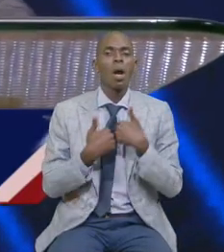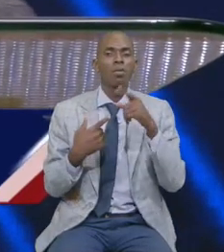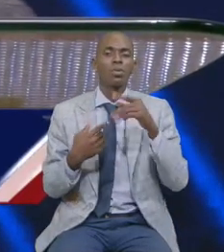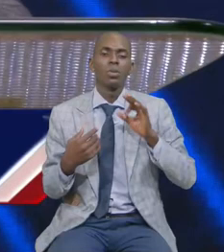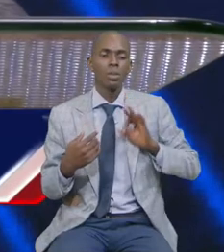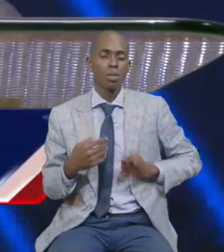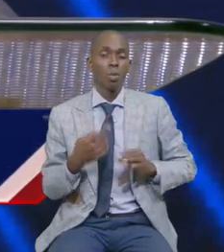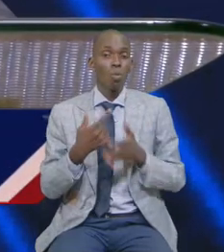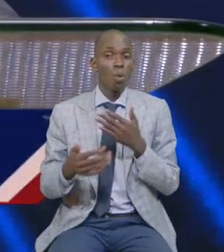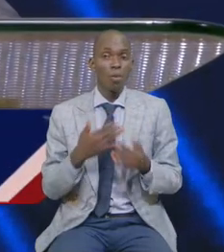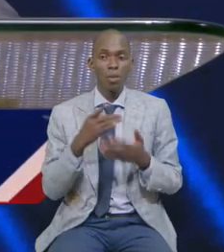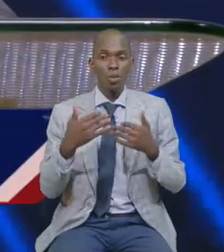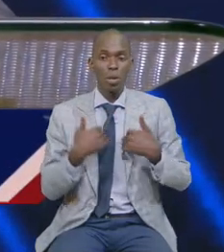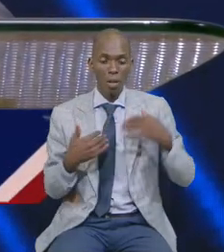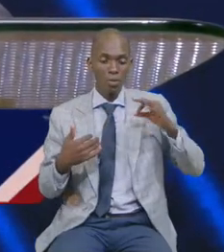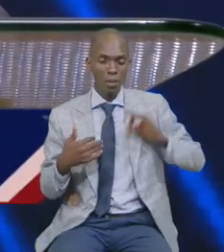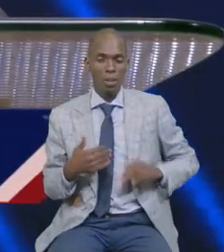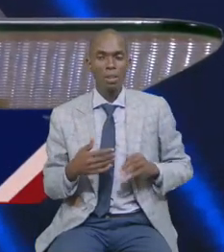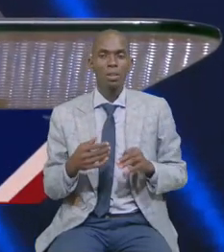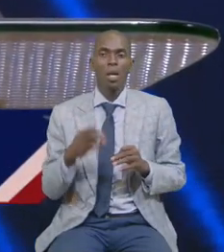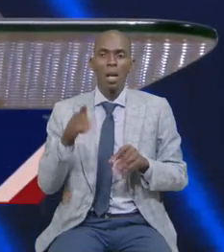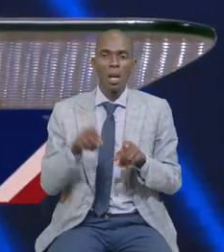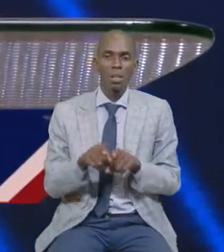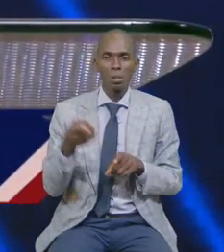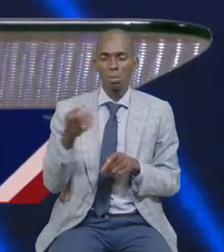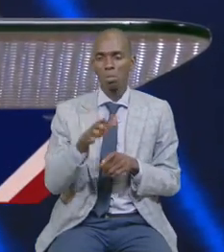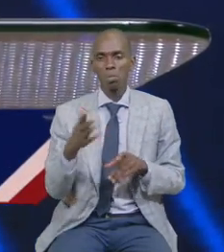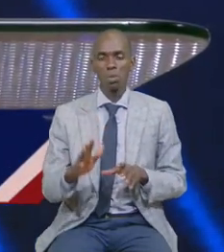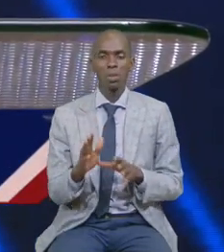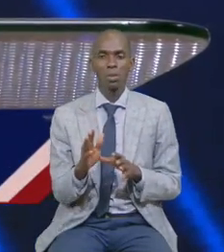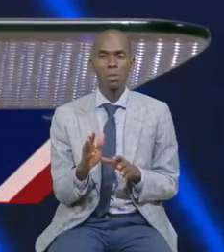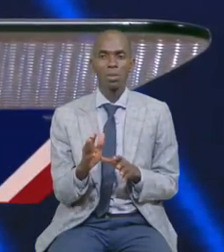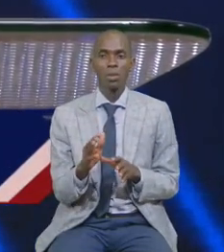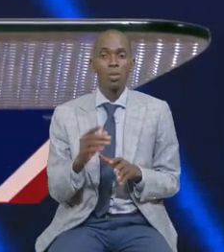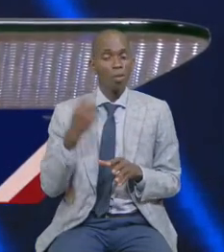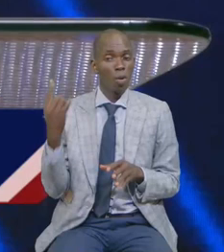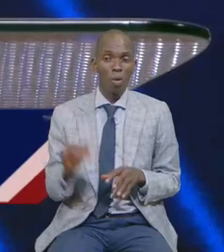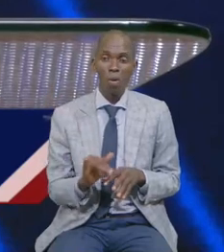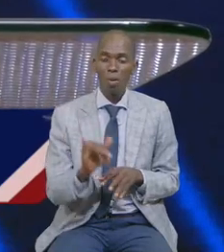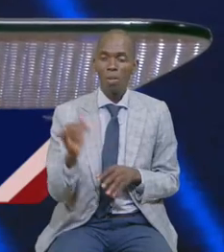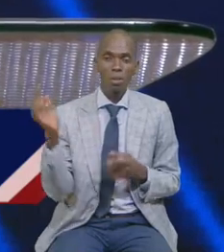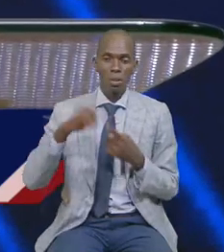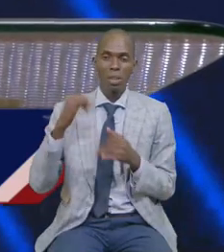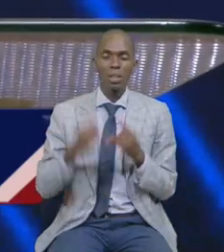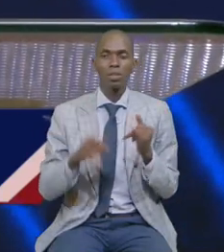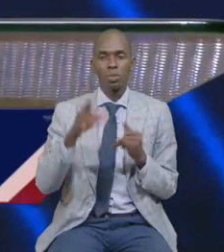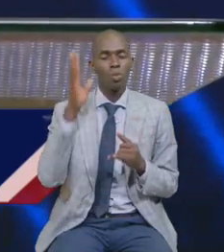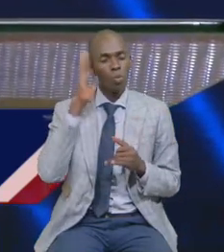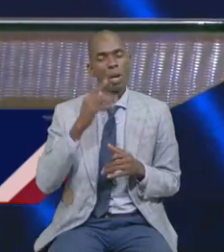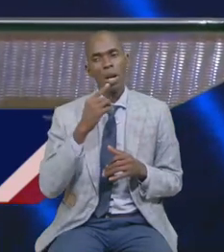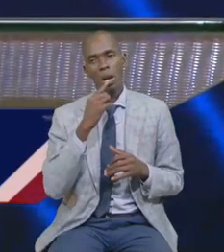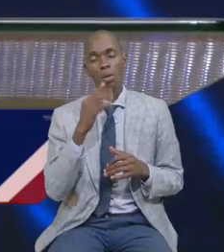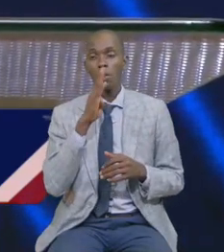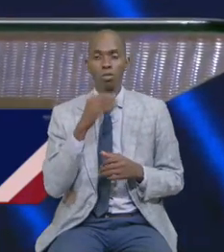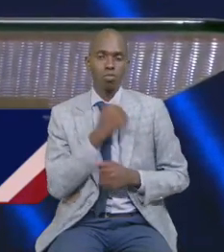you gauge by the compromise for all eternity your regrets in versatile seven but